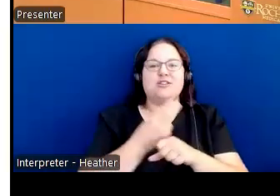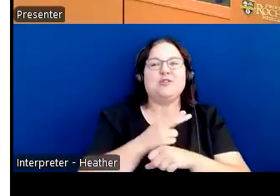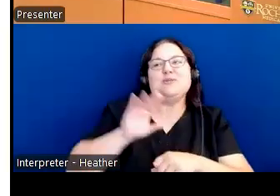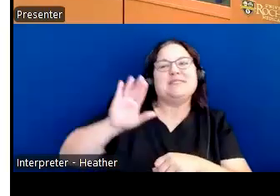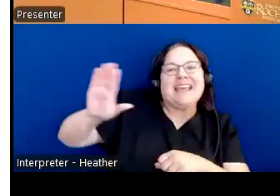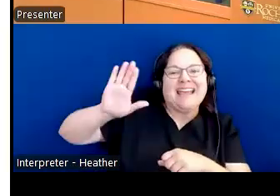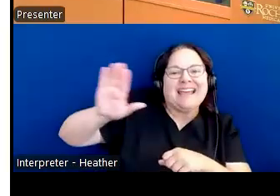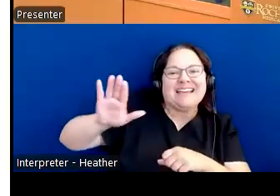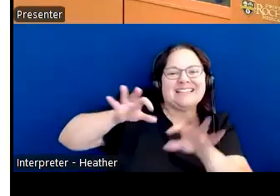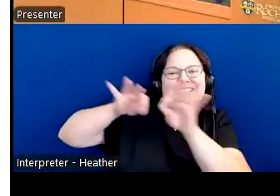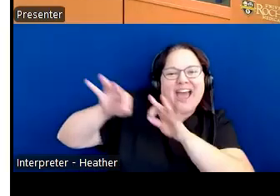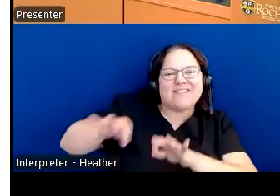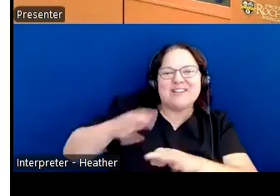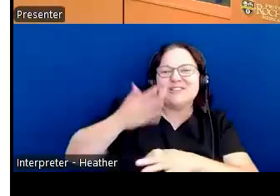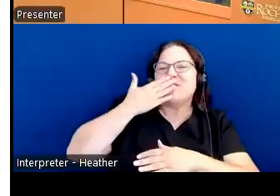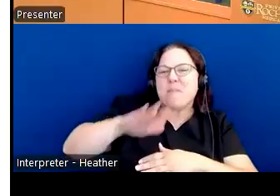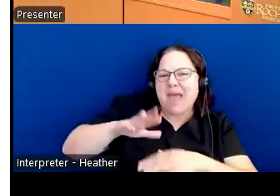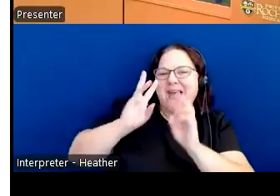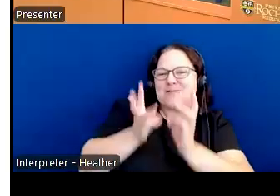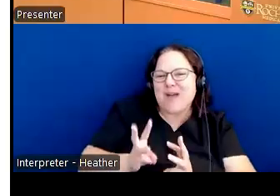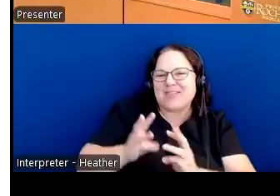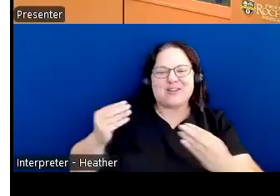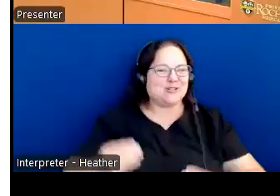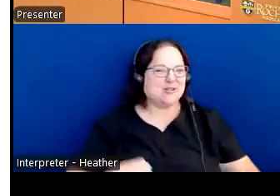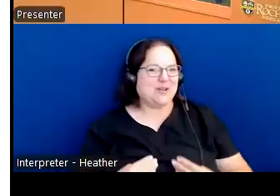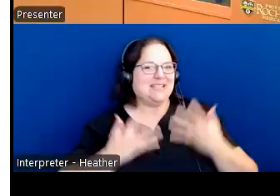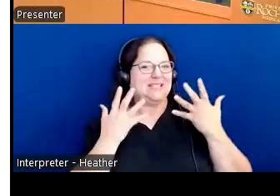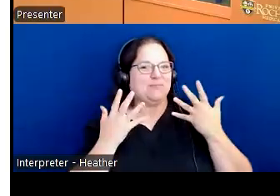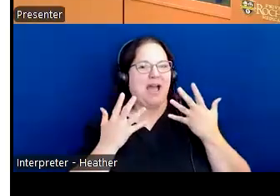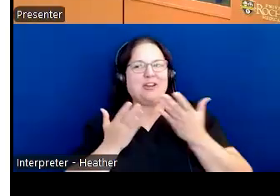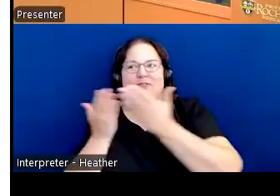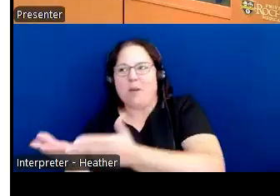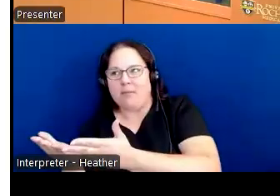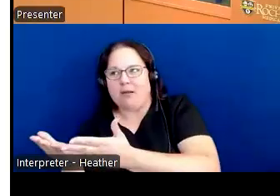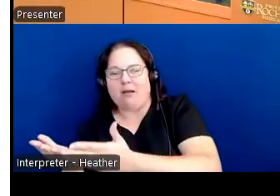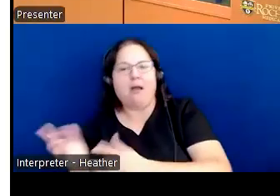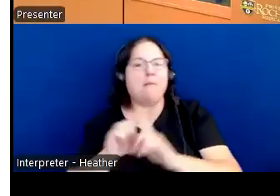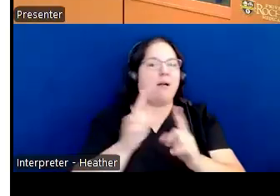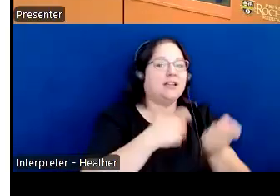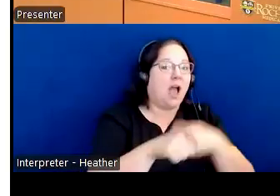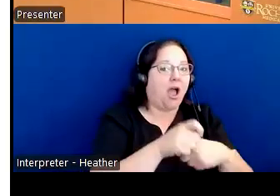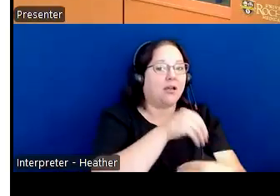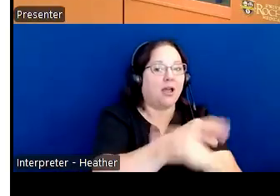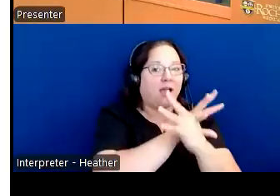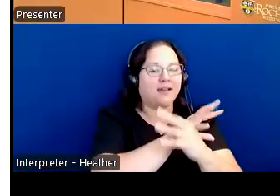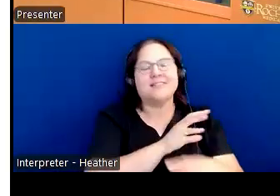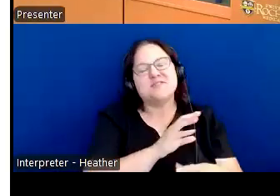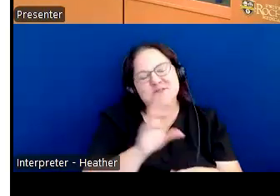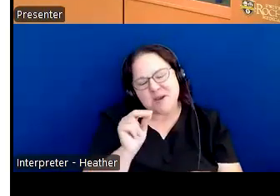bad weather to inspire the conversion from in-person to telehealth. But when there